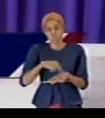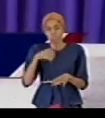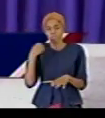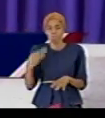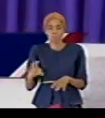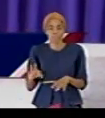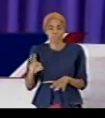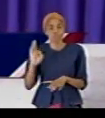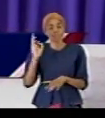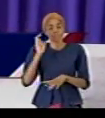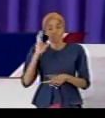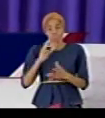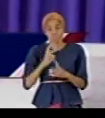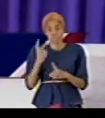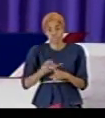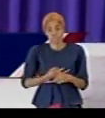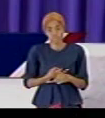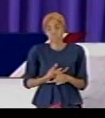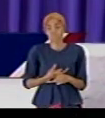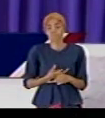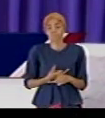Human hearts generally